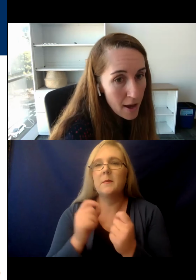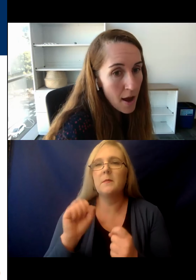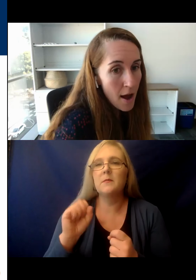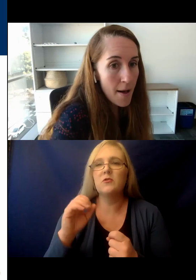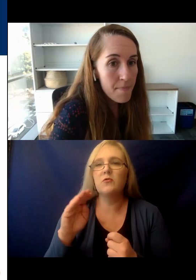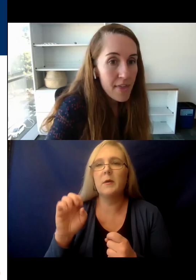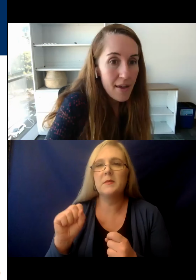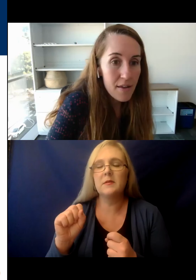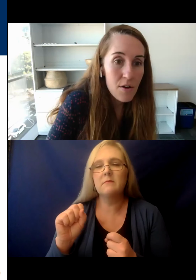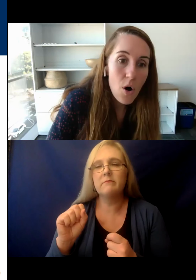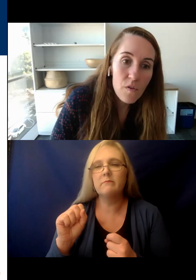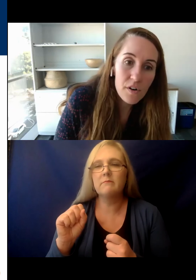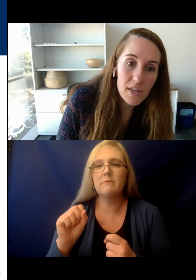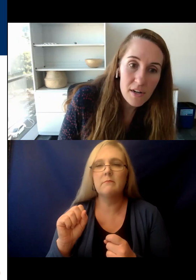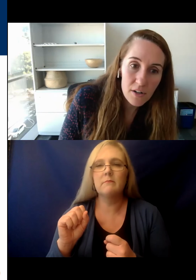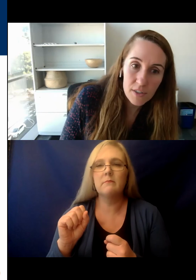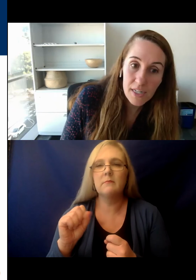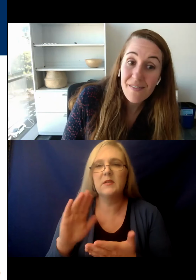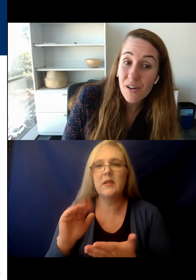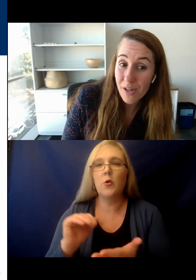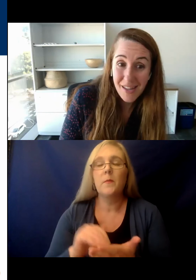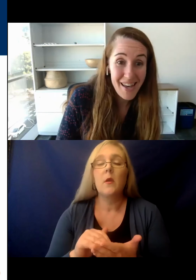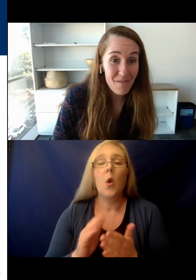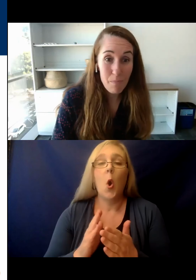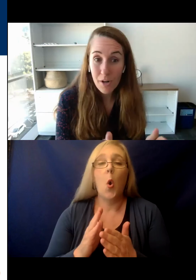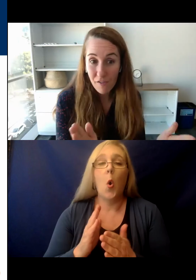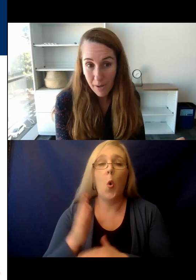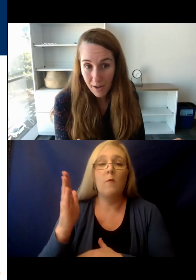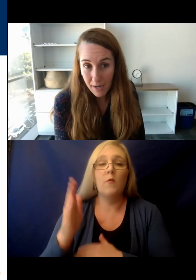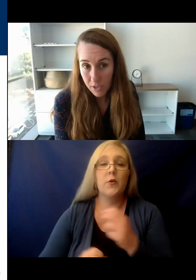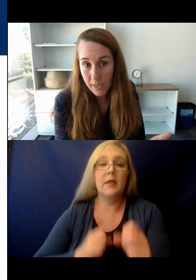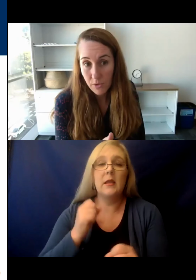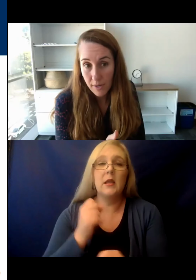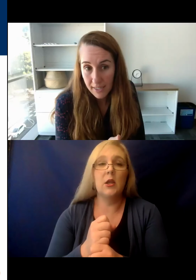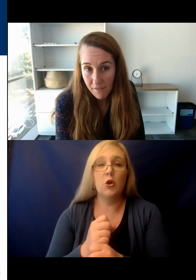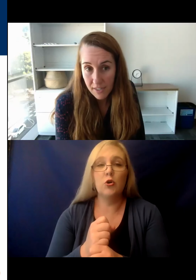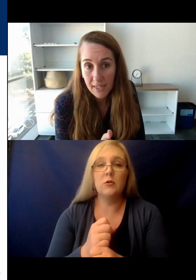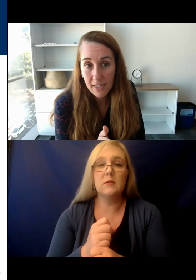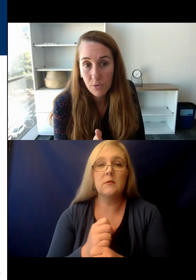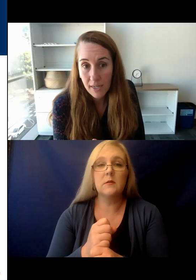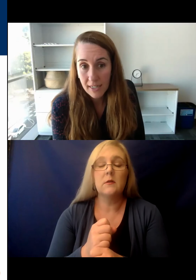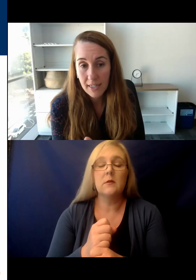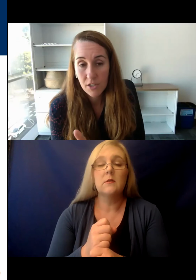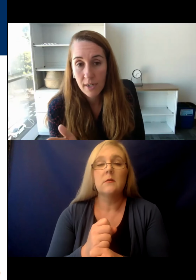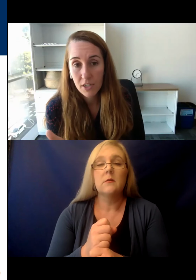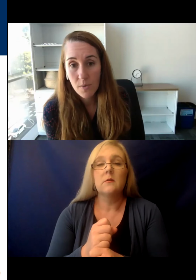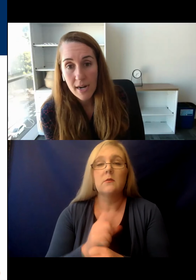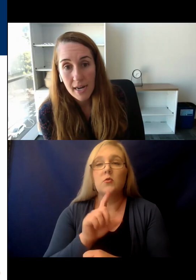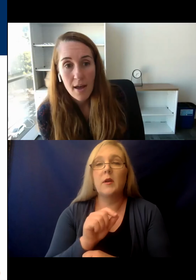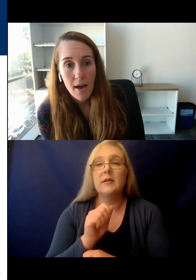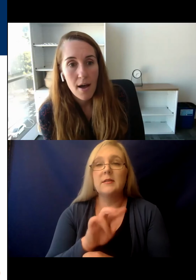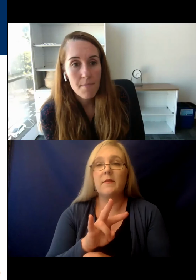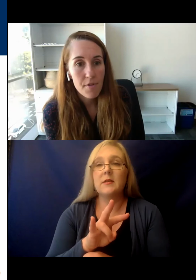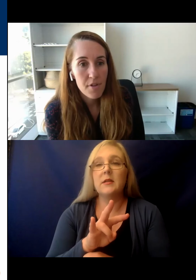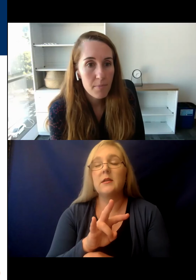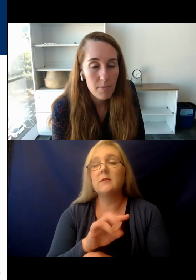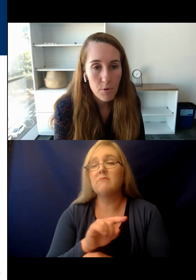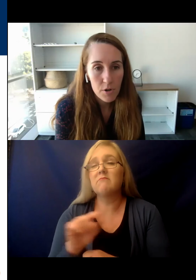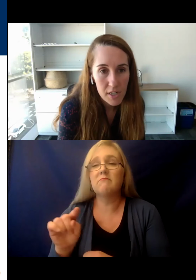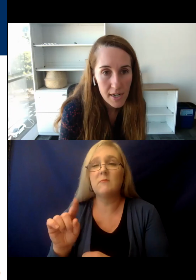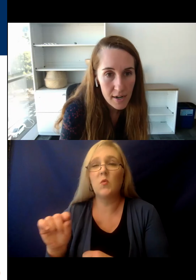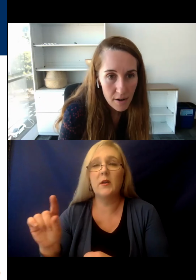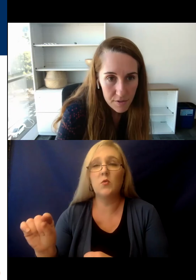Center, that over the years, even within that brief period between 2017, 2018, and 2020,